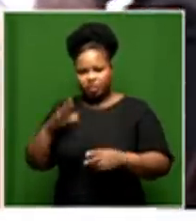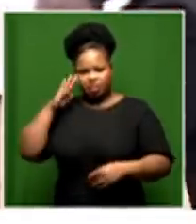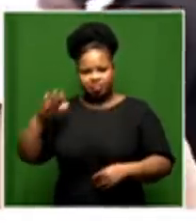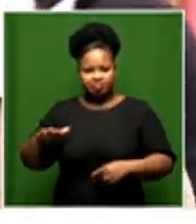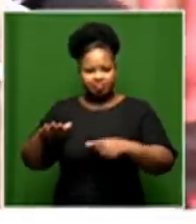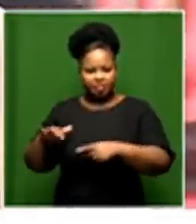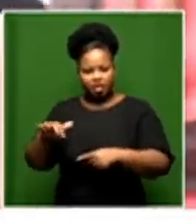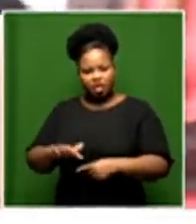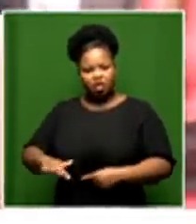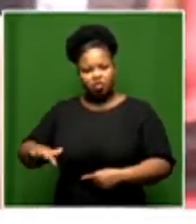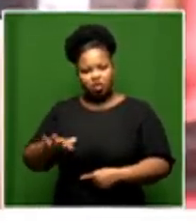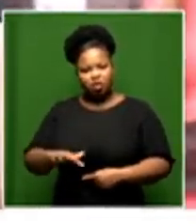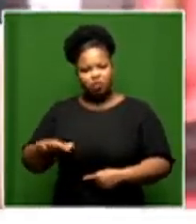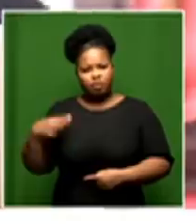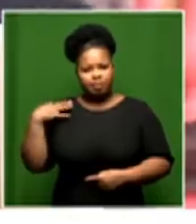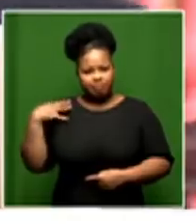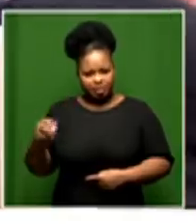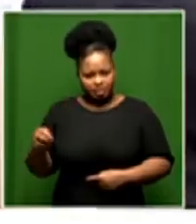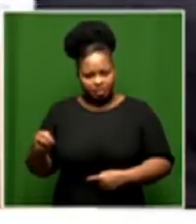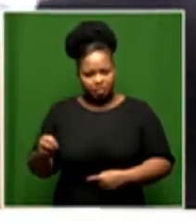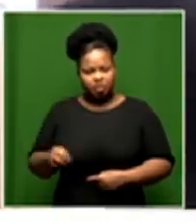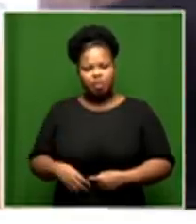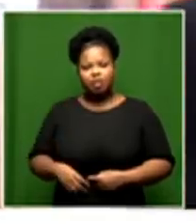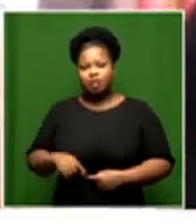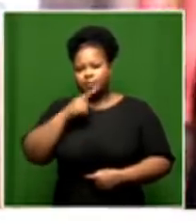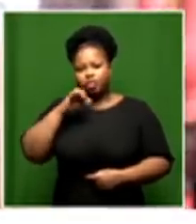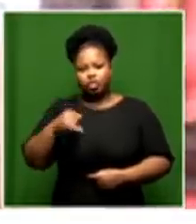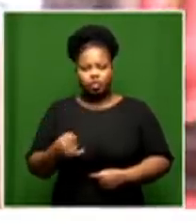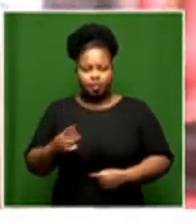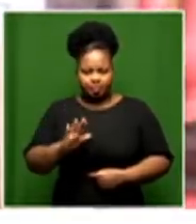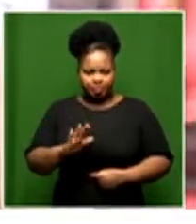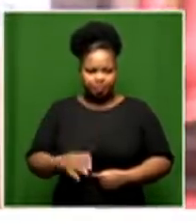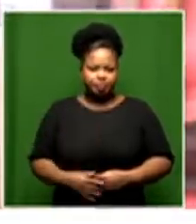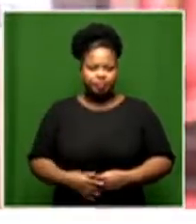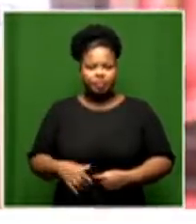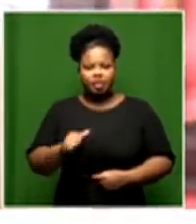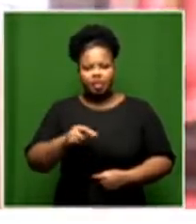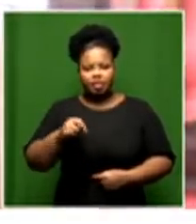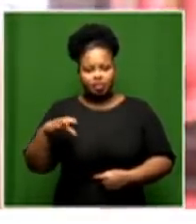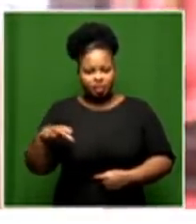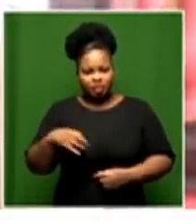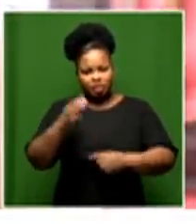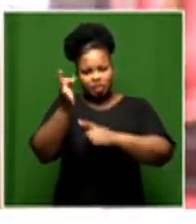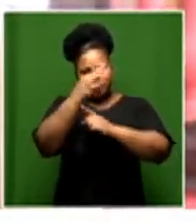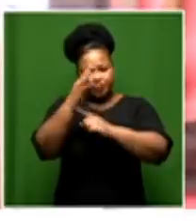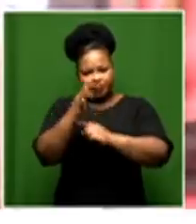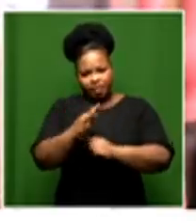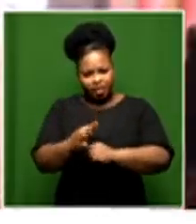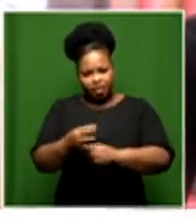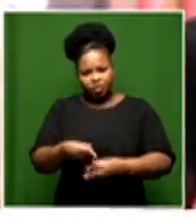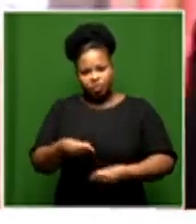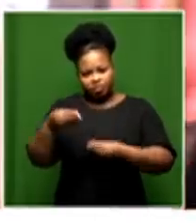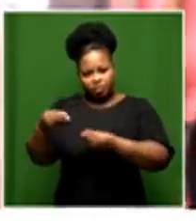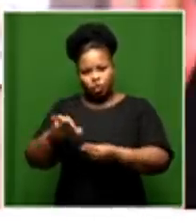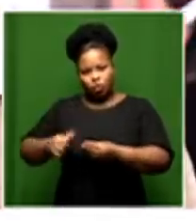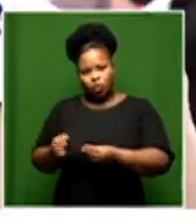of the late Minister Mthembu. The ANC will be handing a flag to Minister